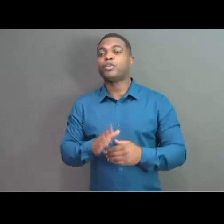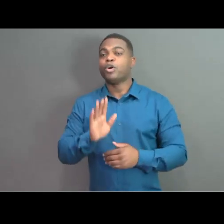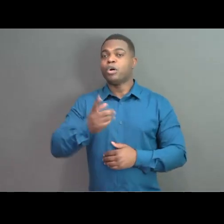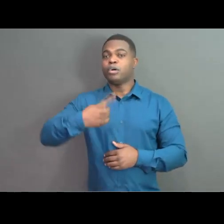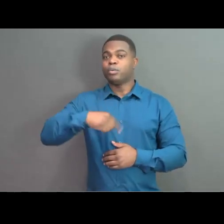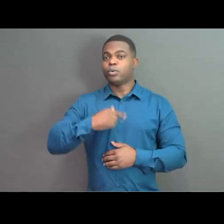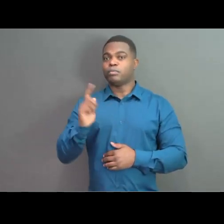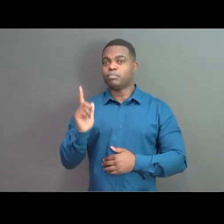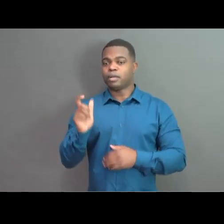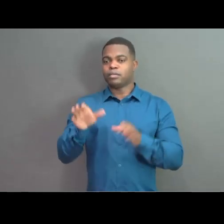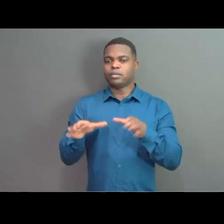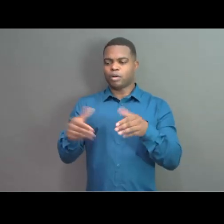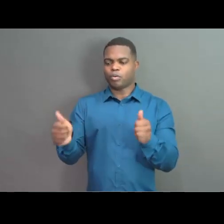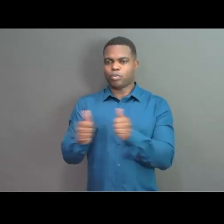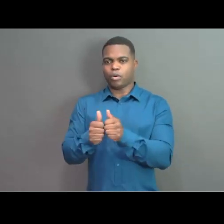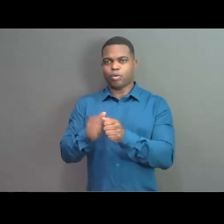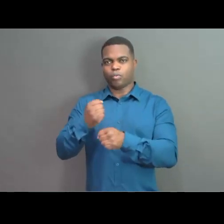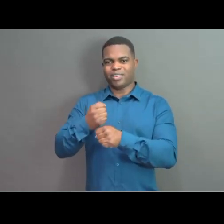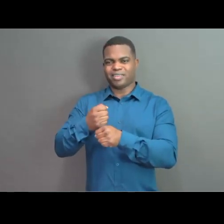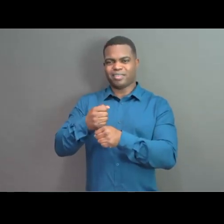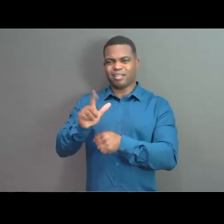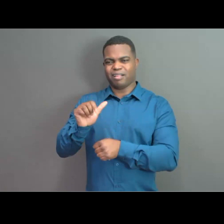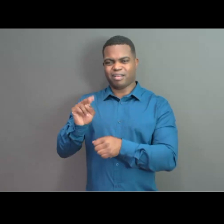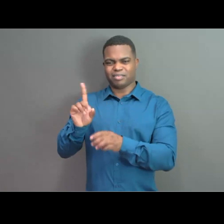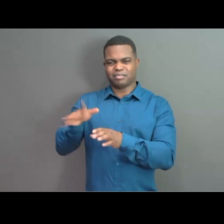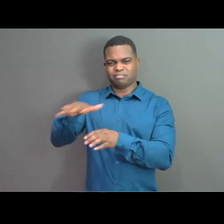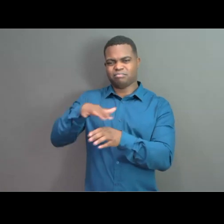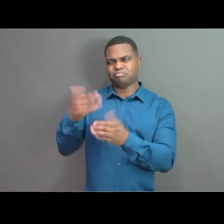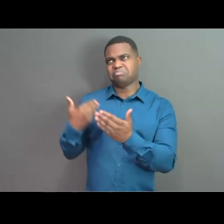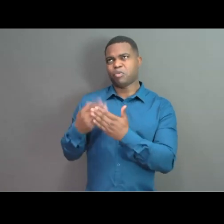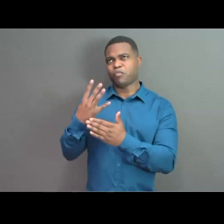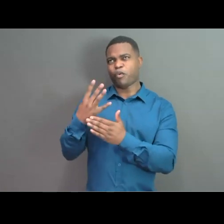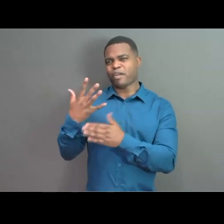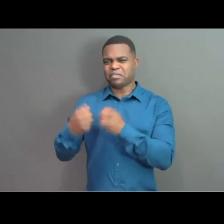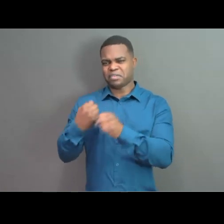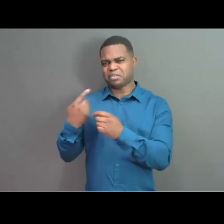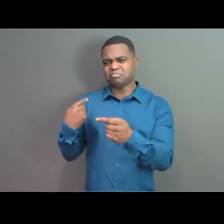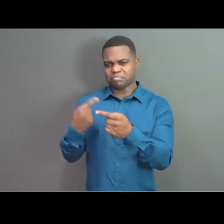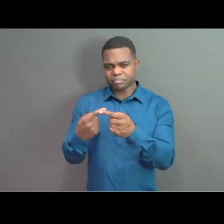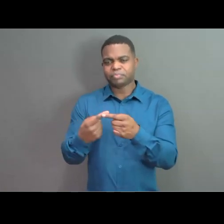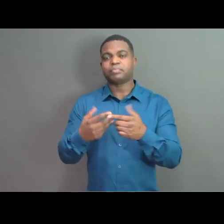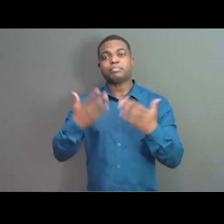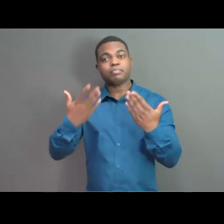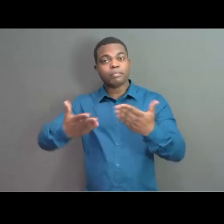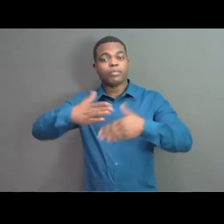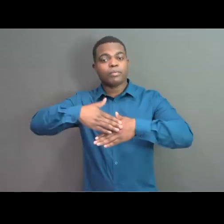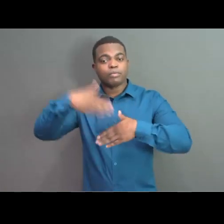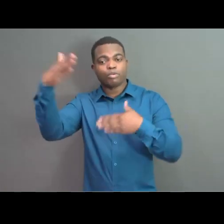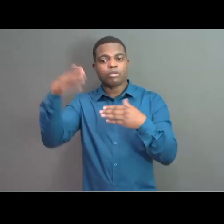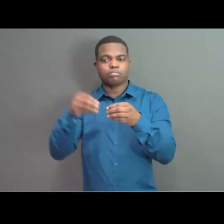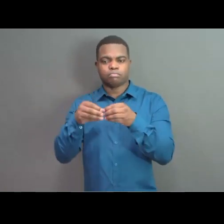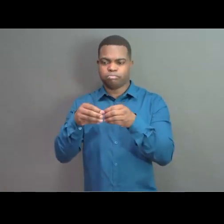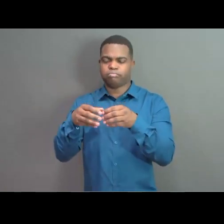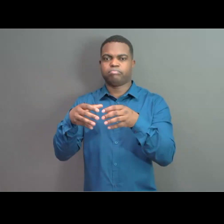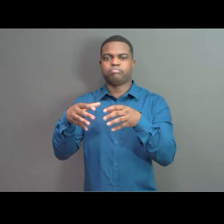a startup into establishment. As I said, we are now